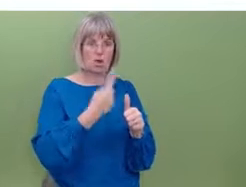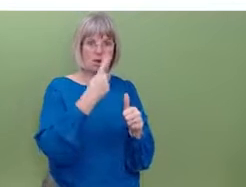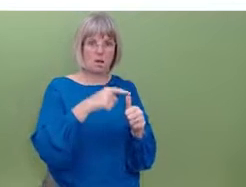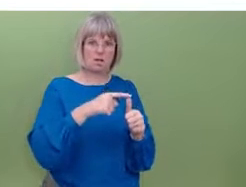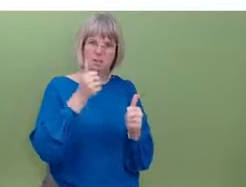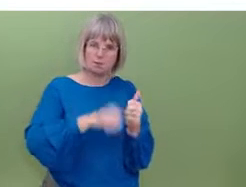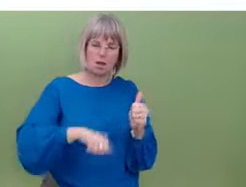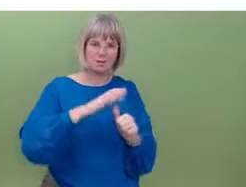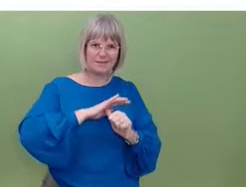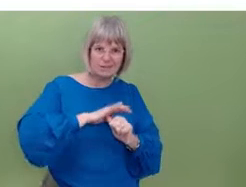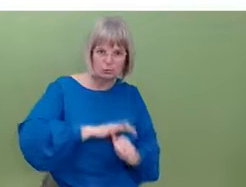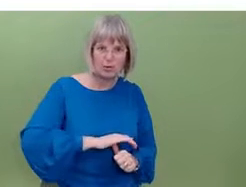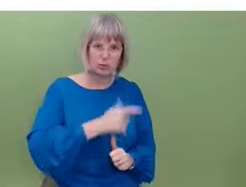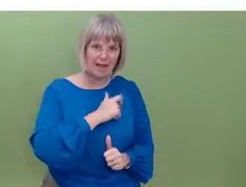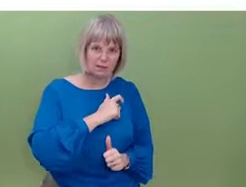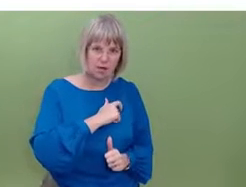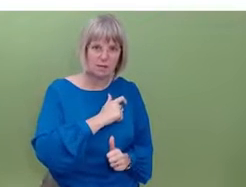being younger,